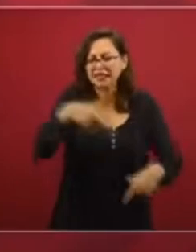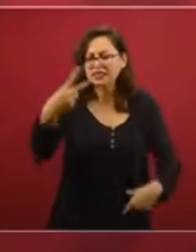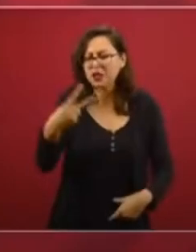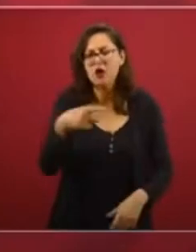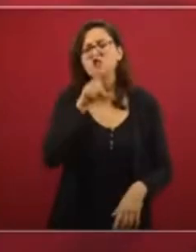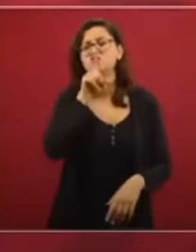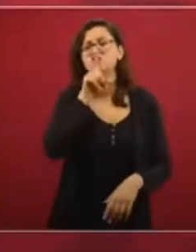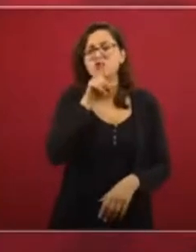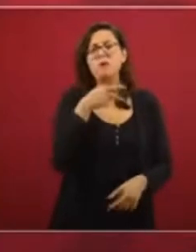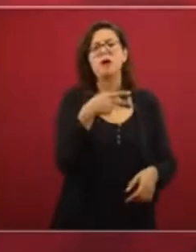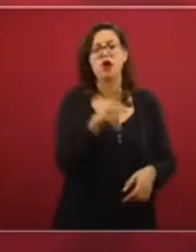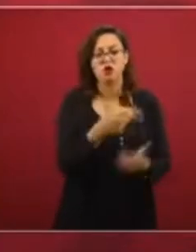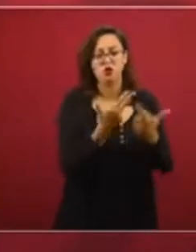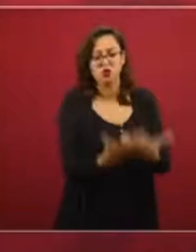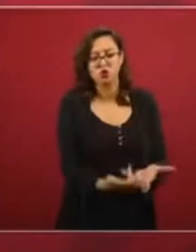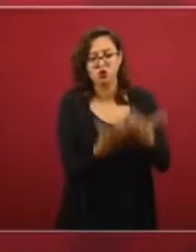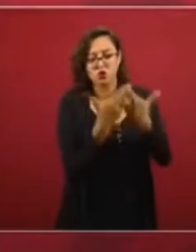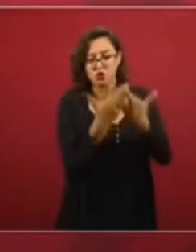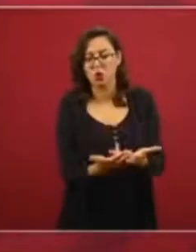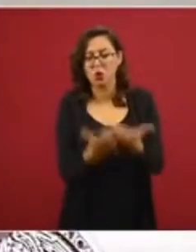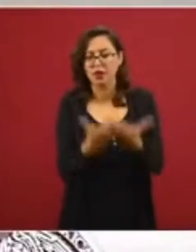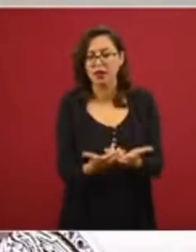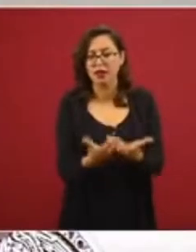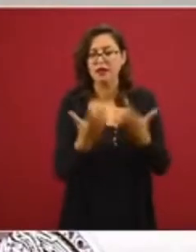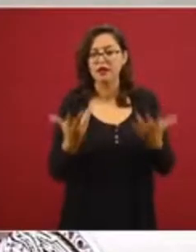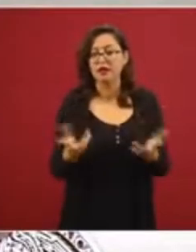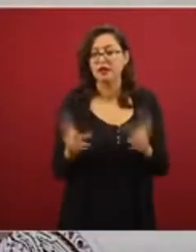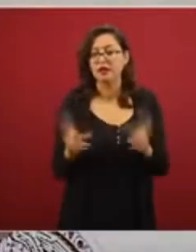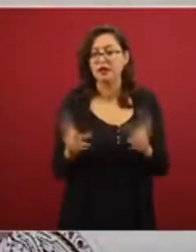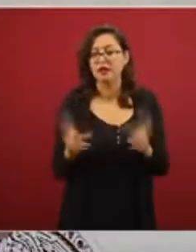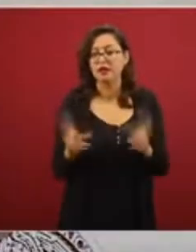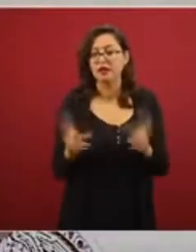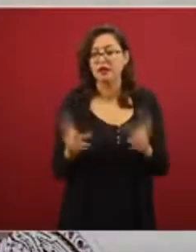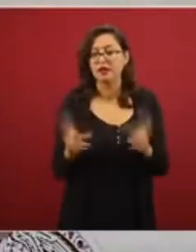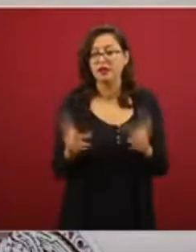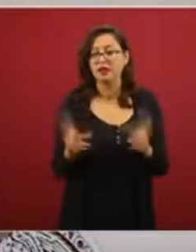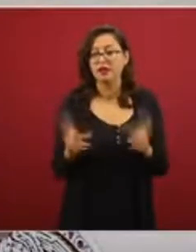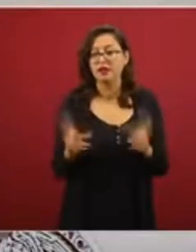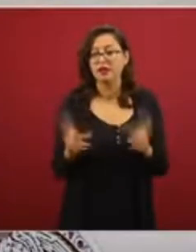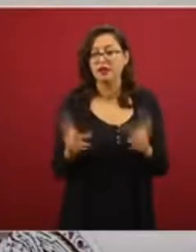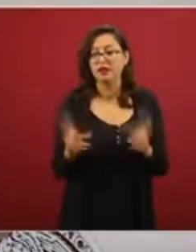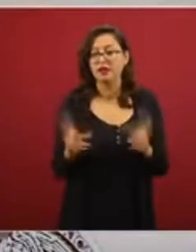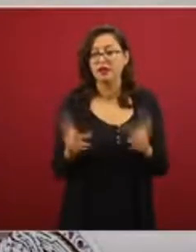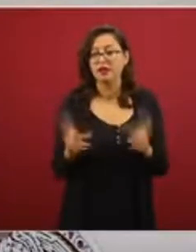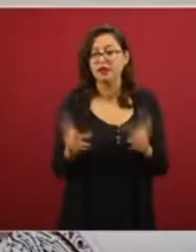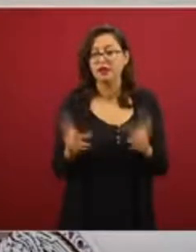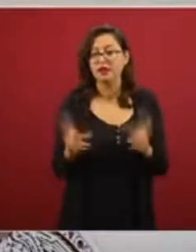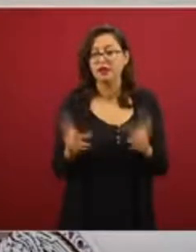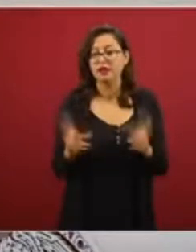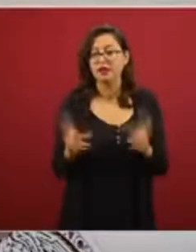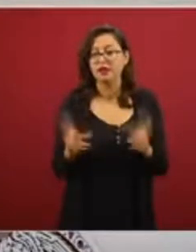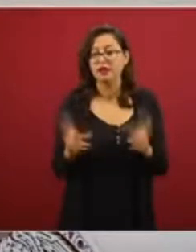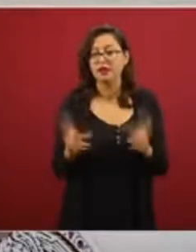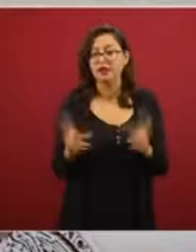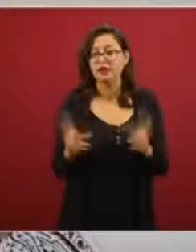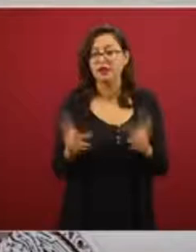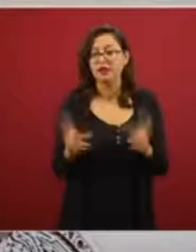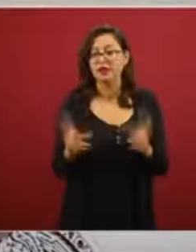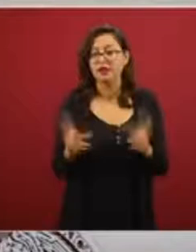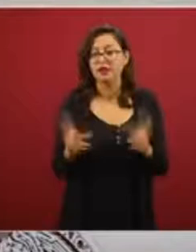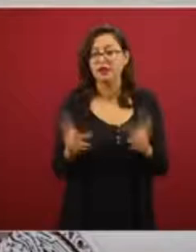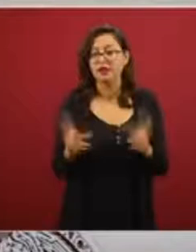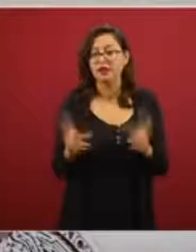Es evidente que no se trata de una meta administrativa but of course it's evident that it doesn't have to do